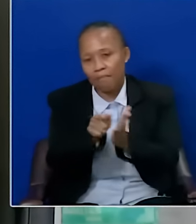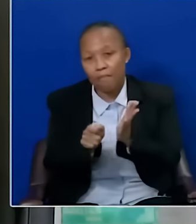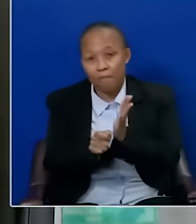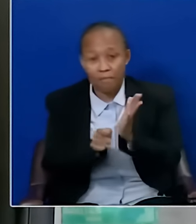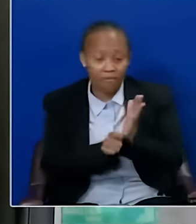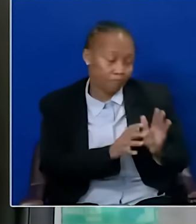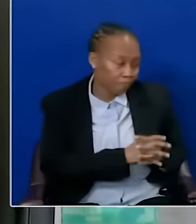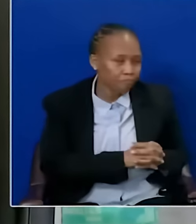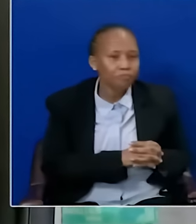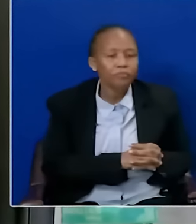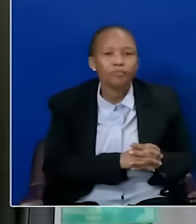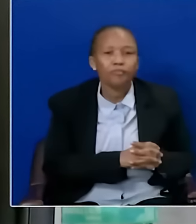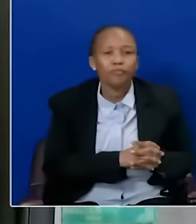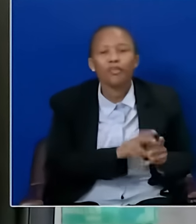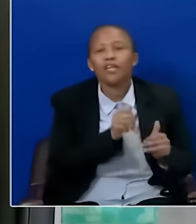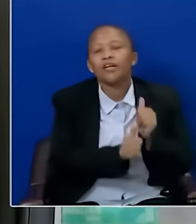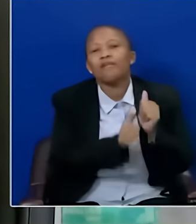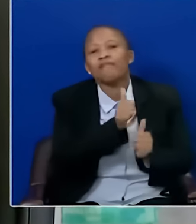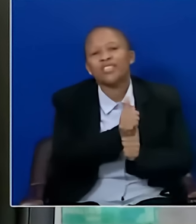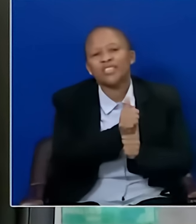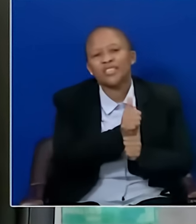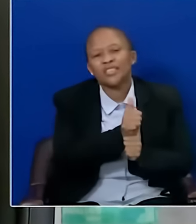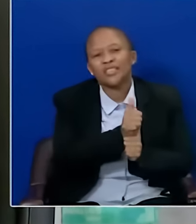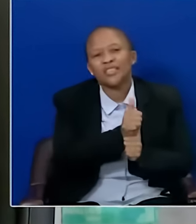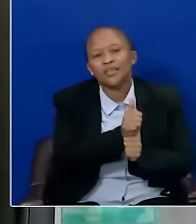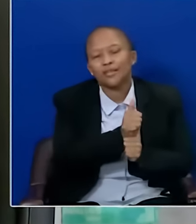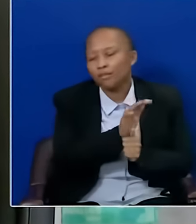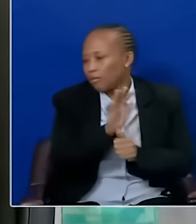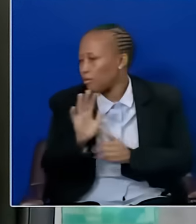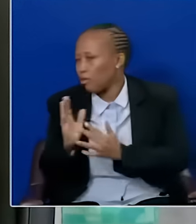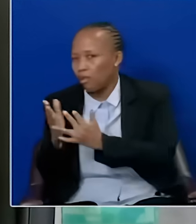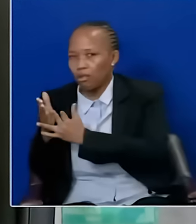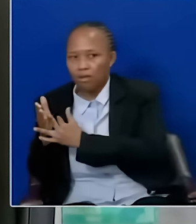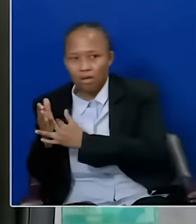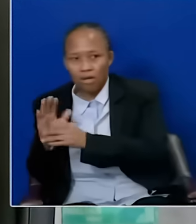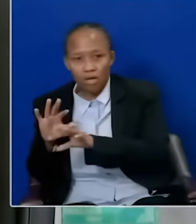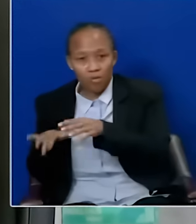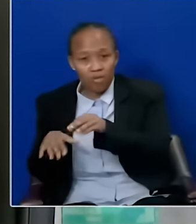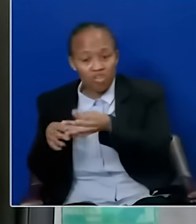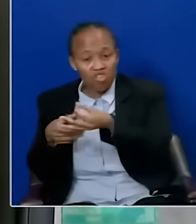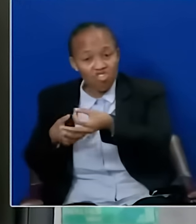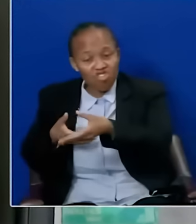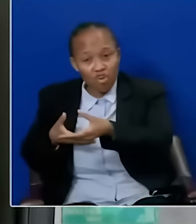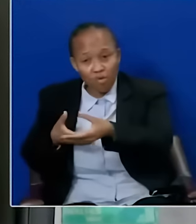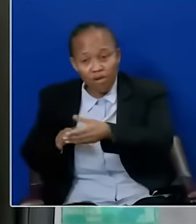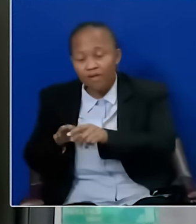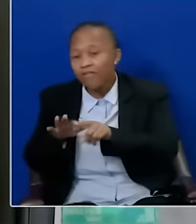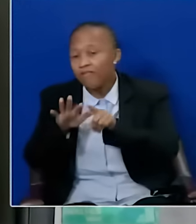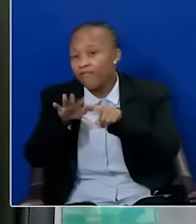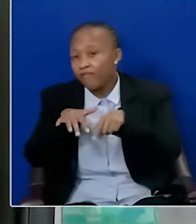there's a... Is it the document at page 15? That's correct, Commissioner.